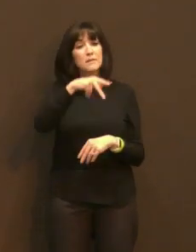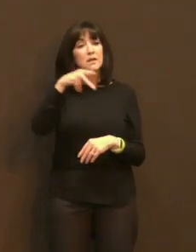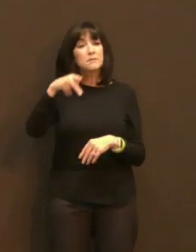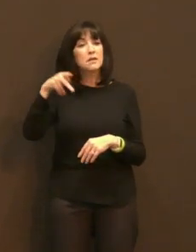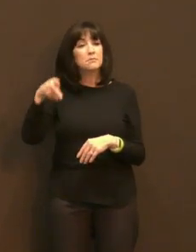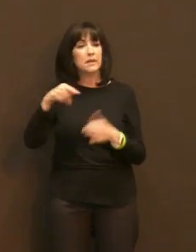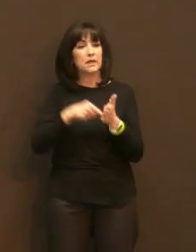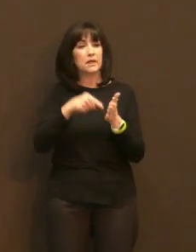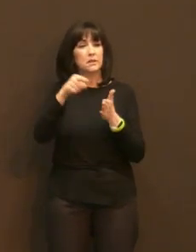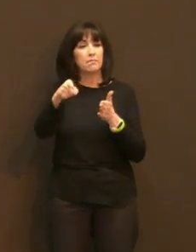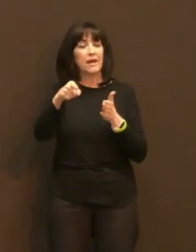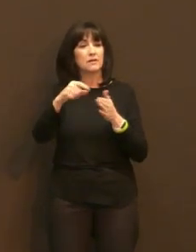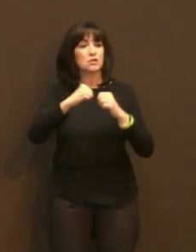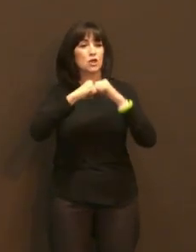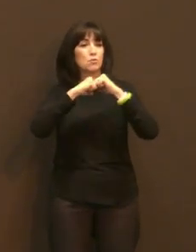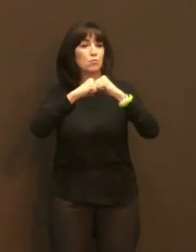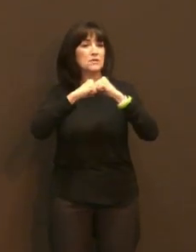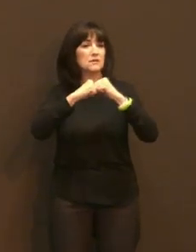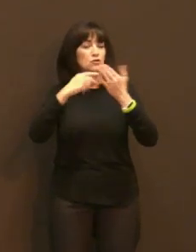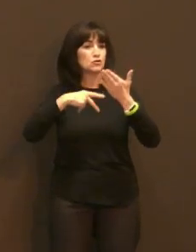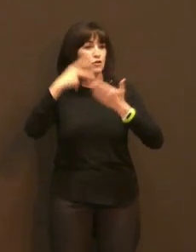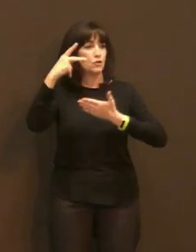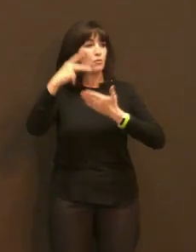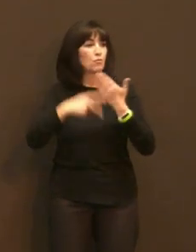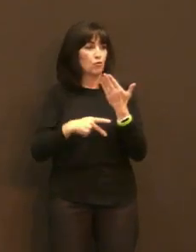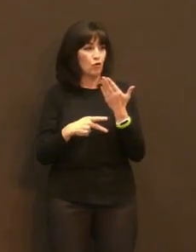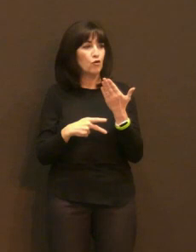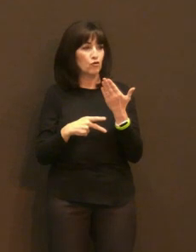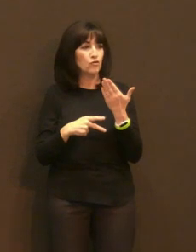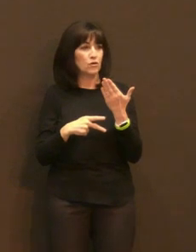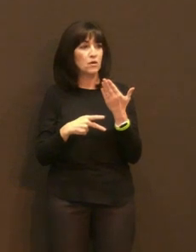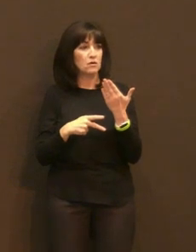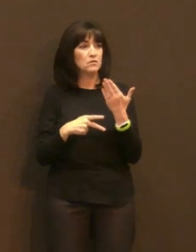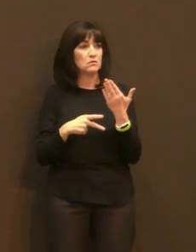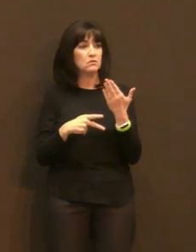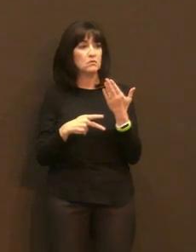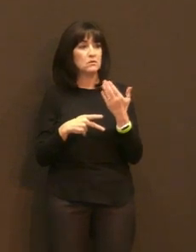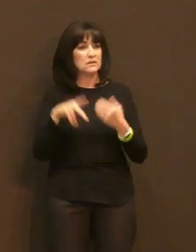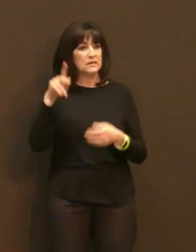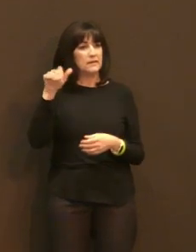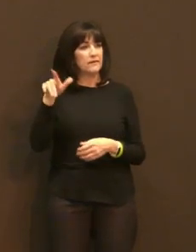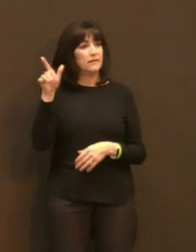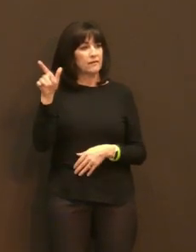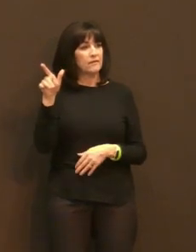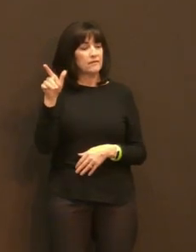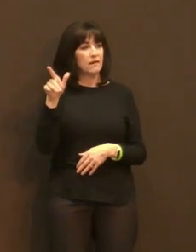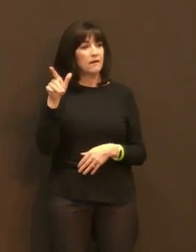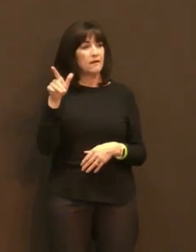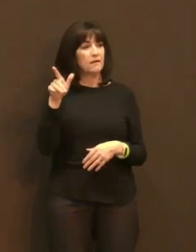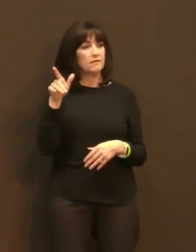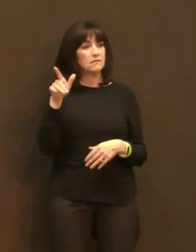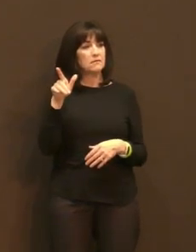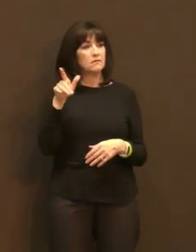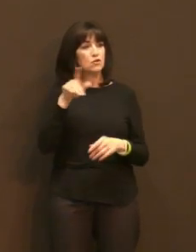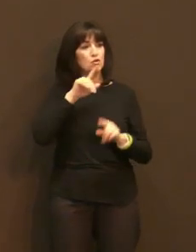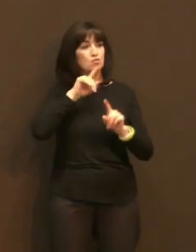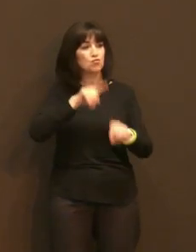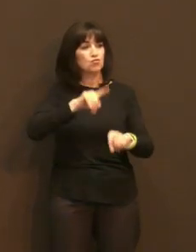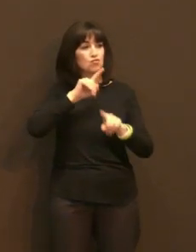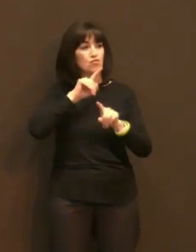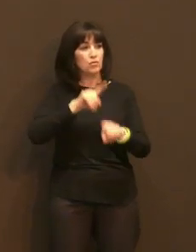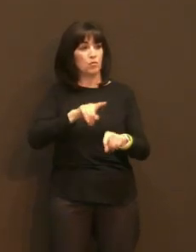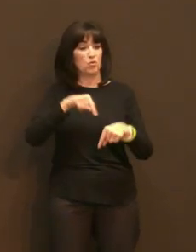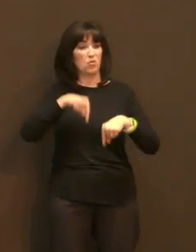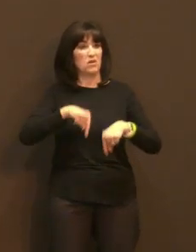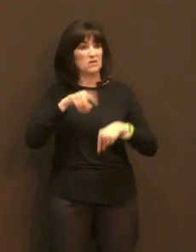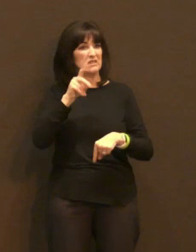PPP that you're discussing, the early results, the 3/4 or so results from SBA show that Delaware ranks